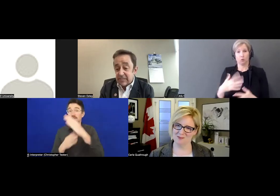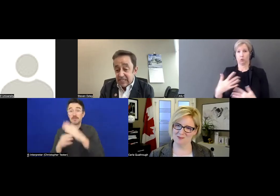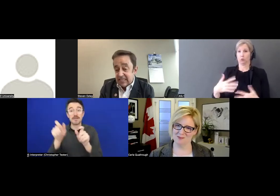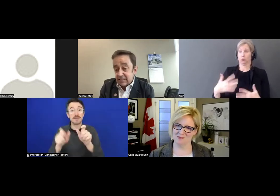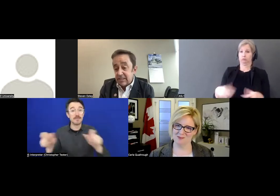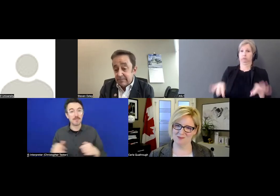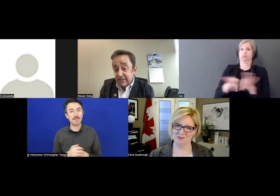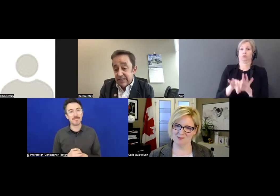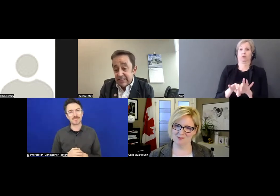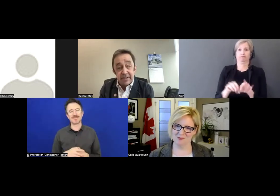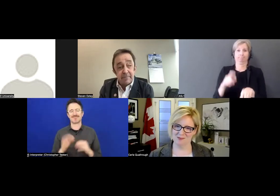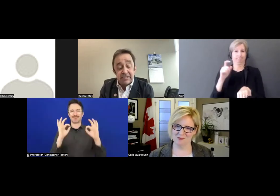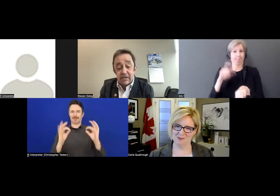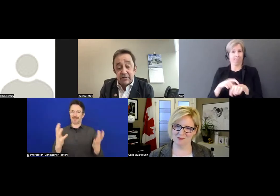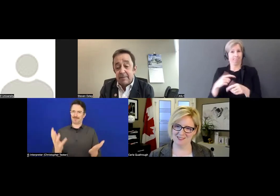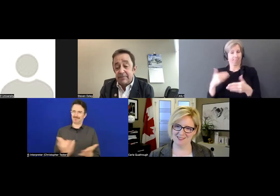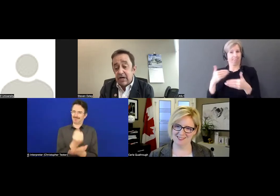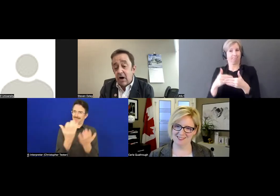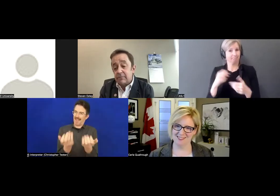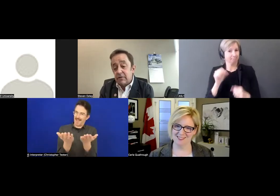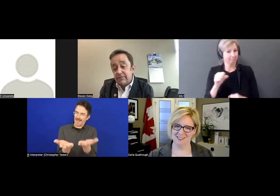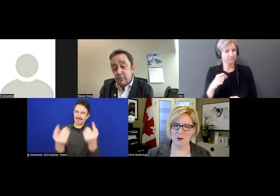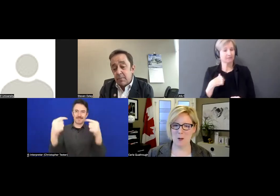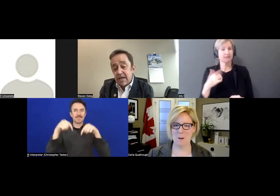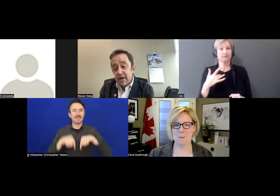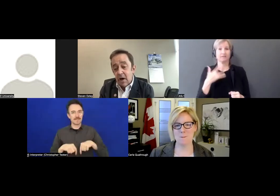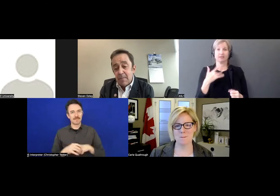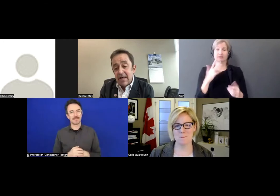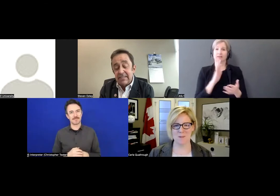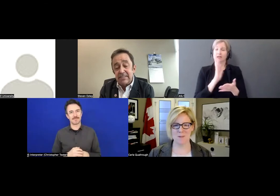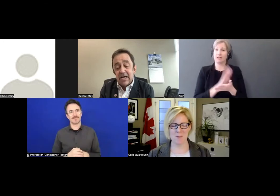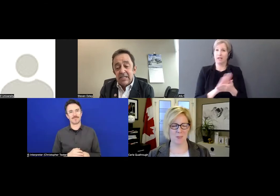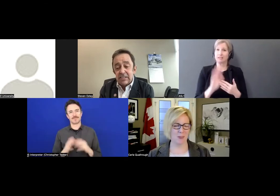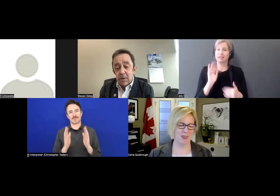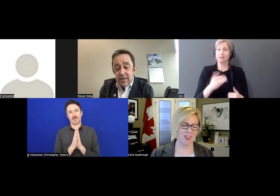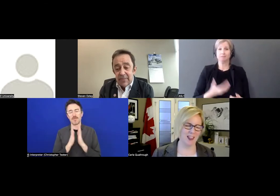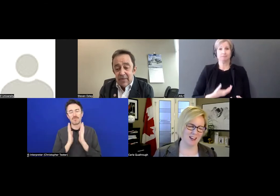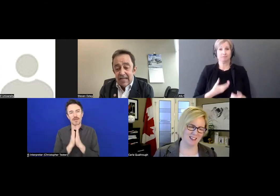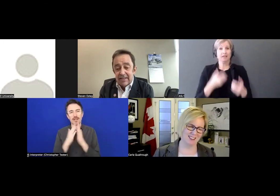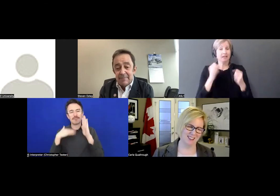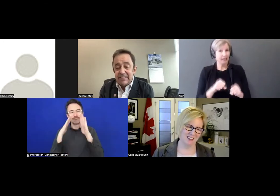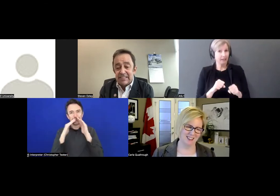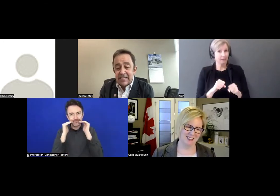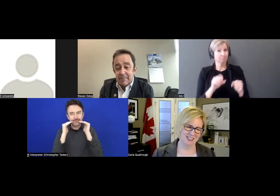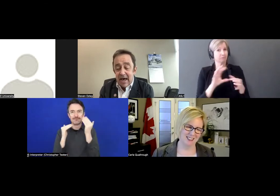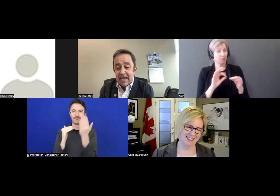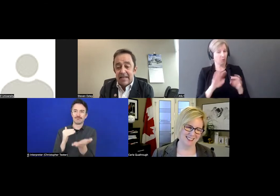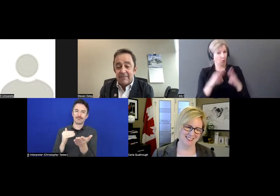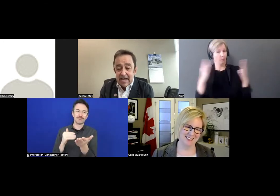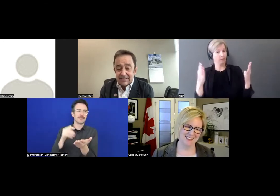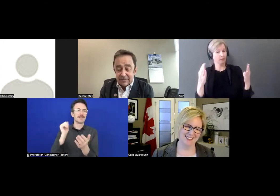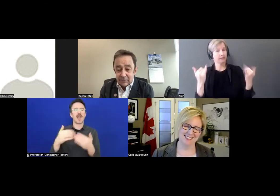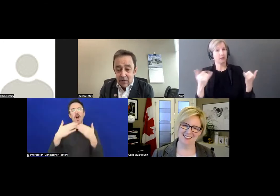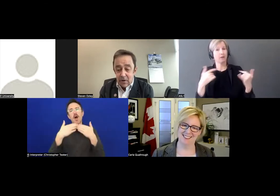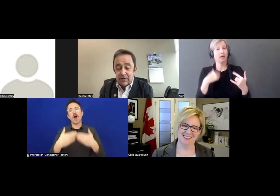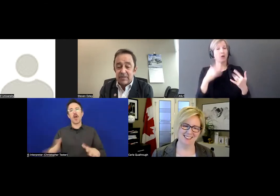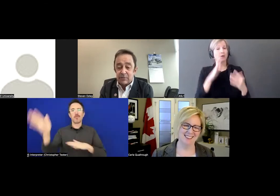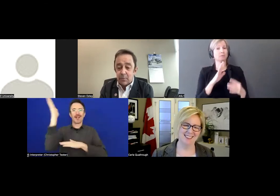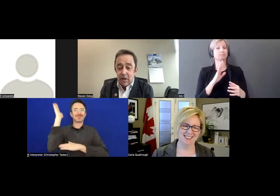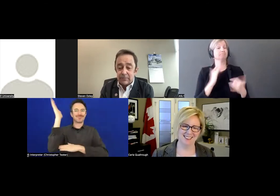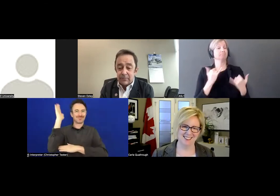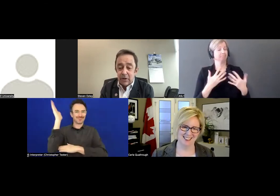really particularly pleased that the minister is able to offer a few opening comments. So with that, let me step back and pass the